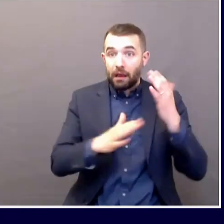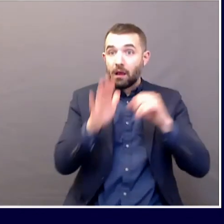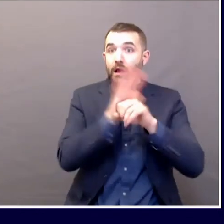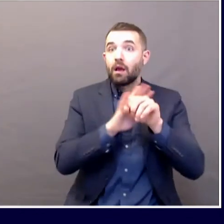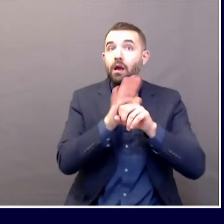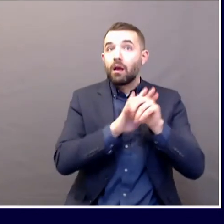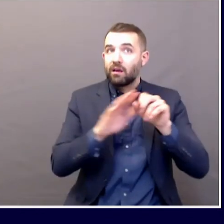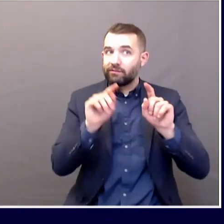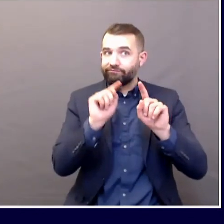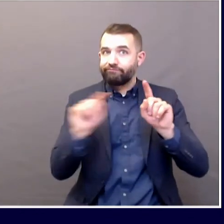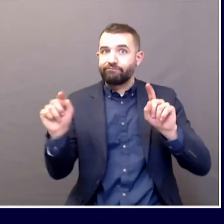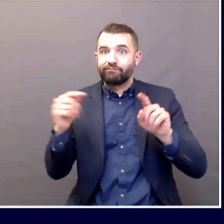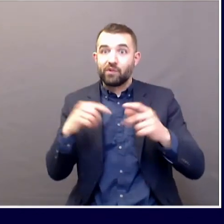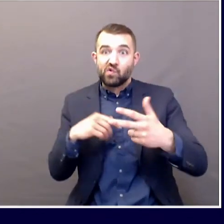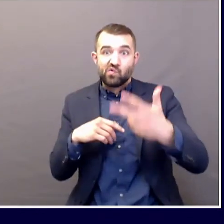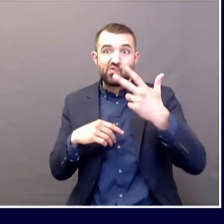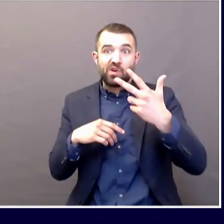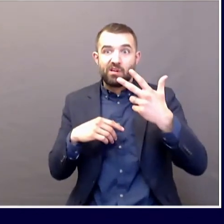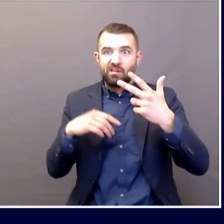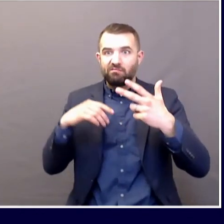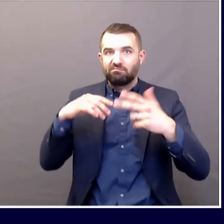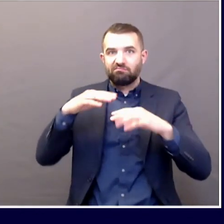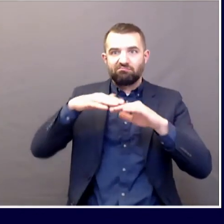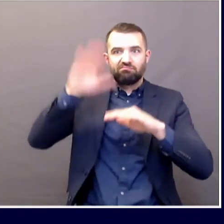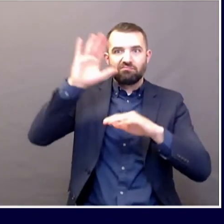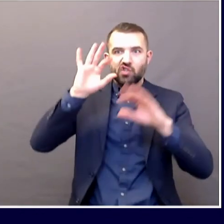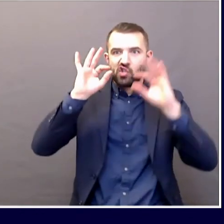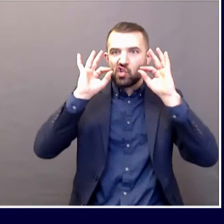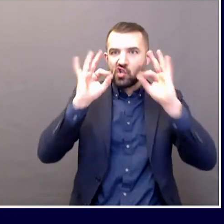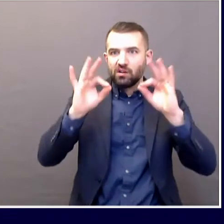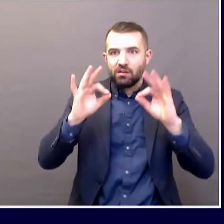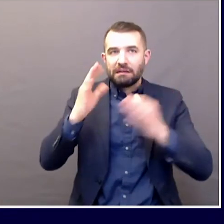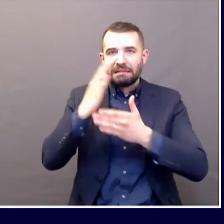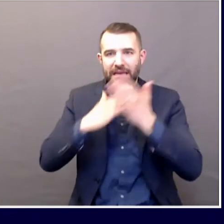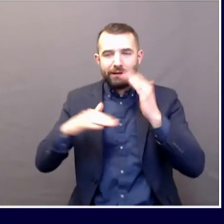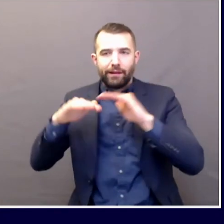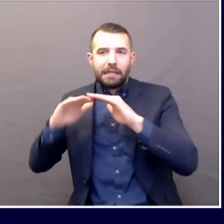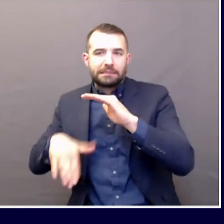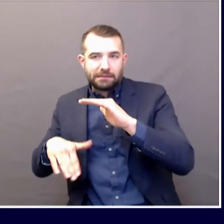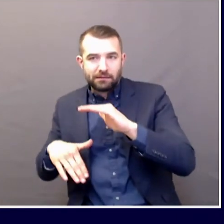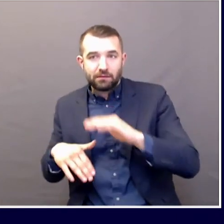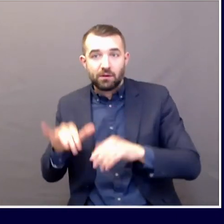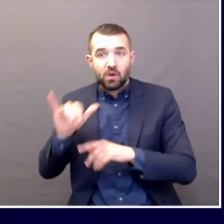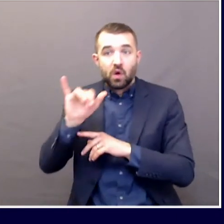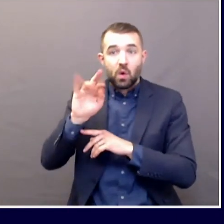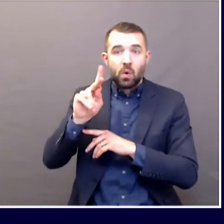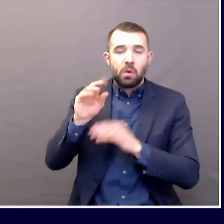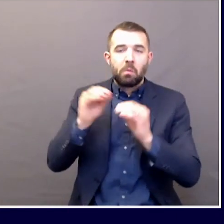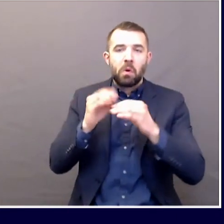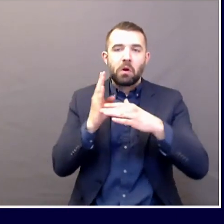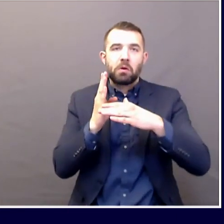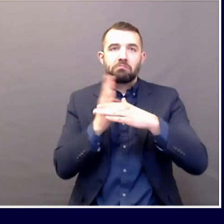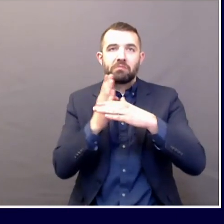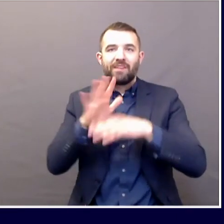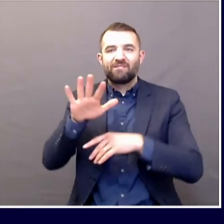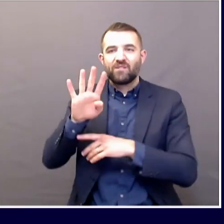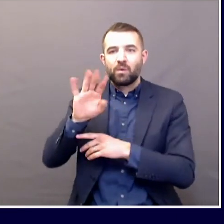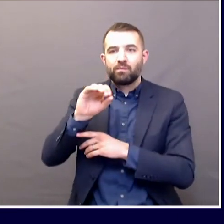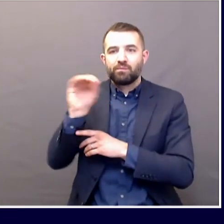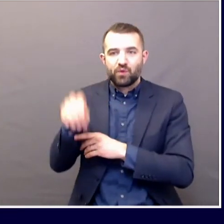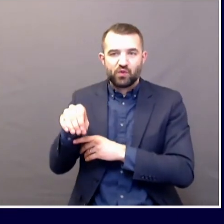York County stands at 54.5% of people there 70 and over who have received their first shot. Certainly